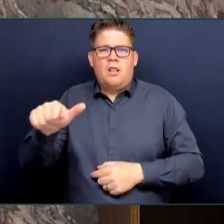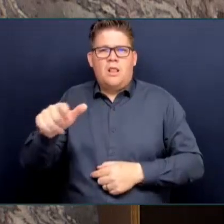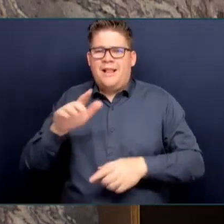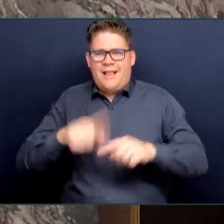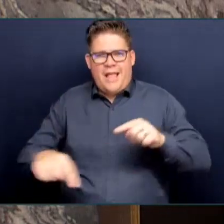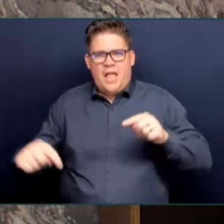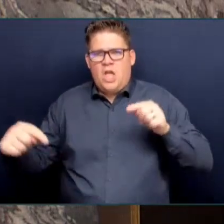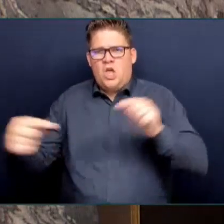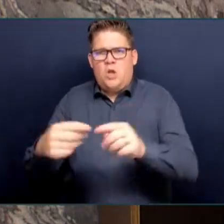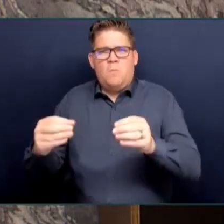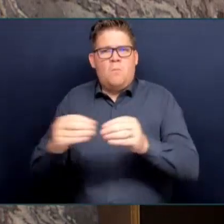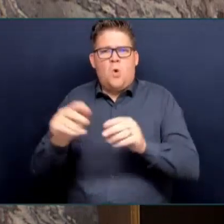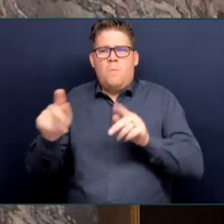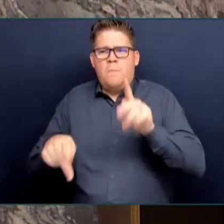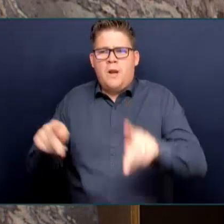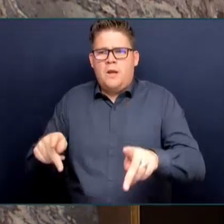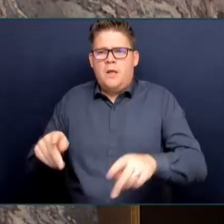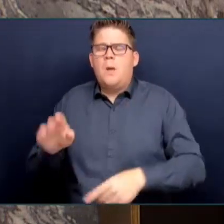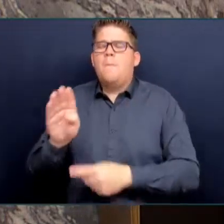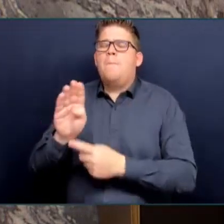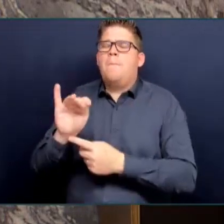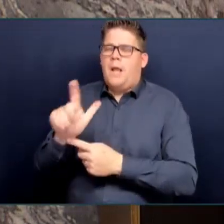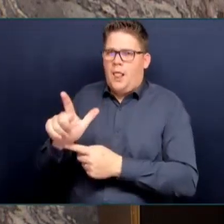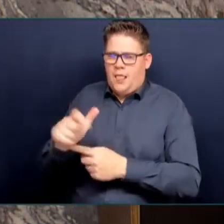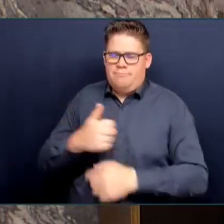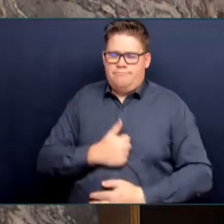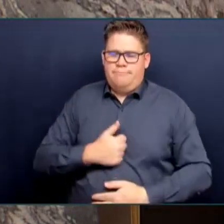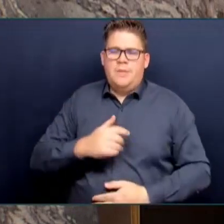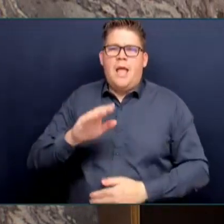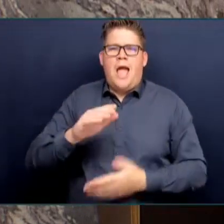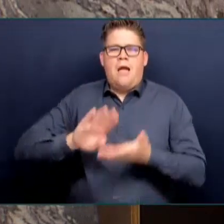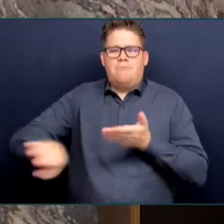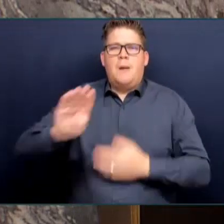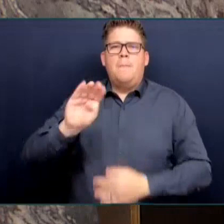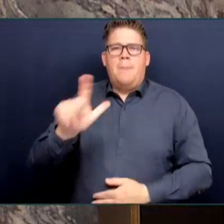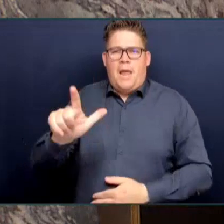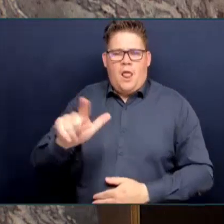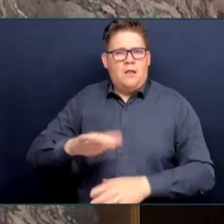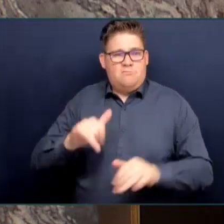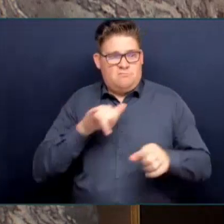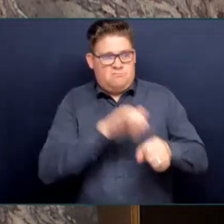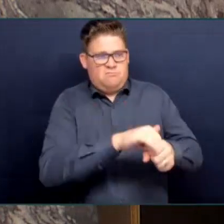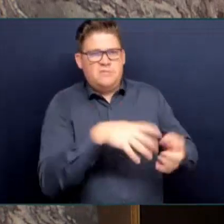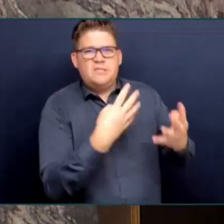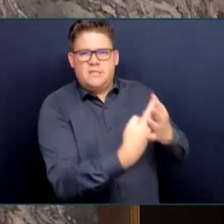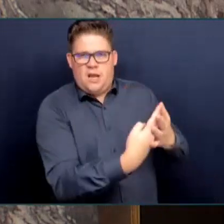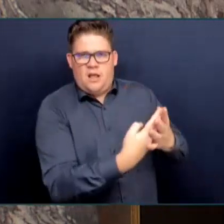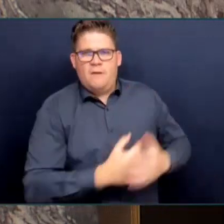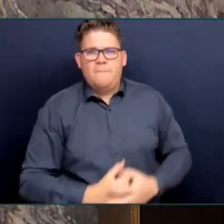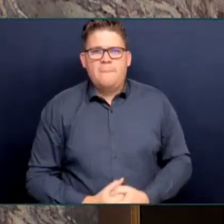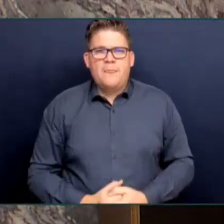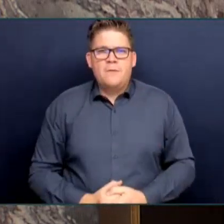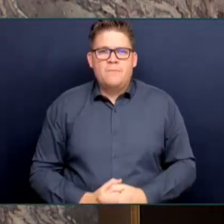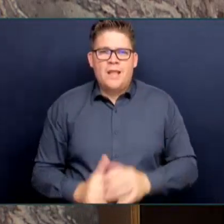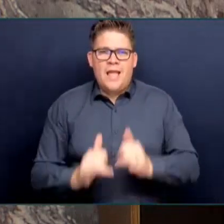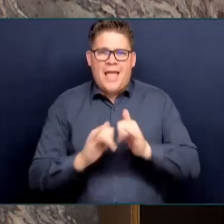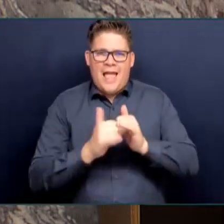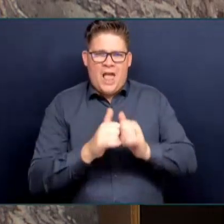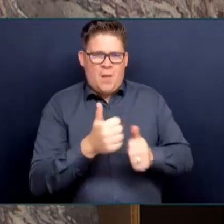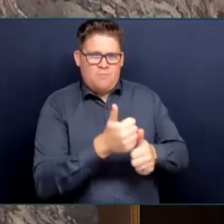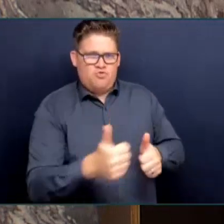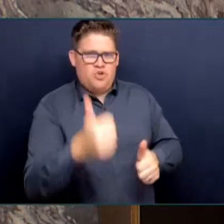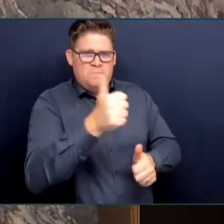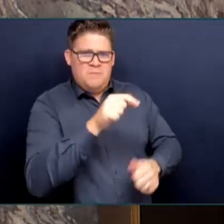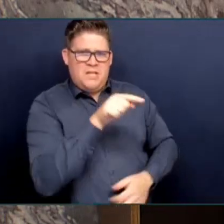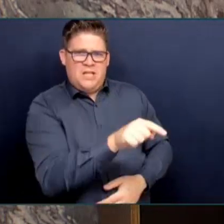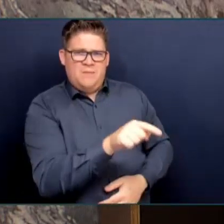hundreds and hundreds of victims of violent and random attacks and explain to them why, for the past 5 years,